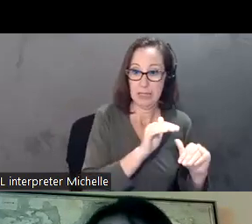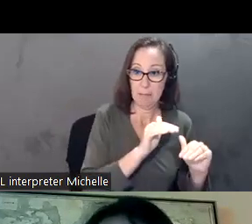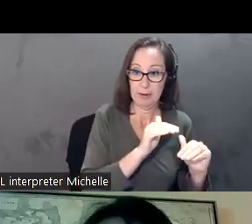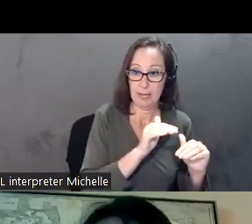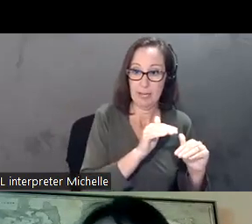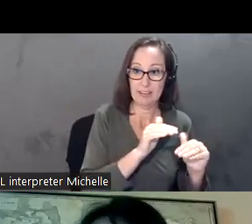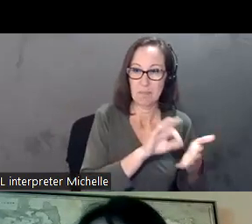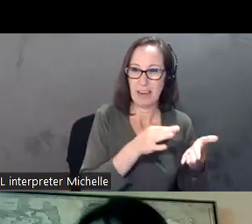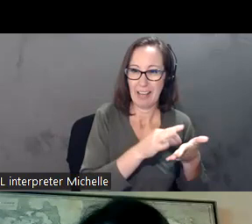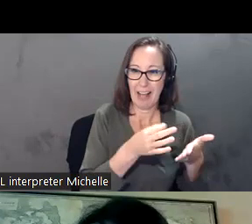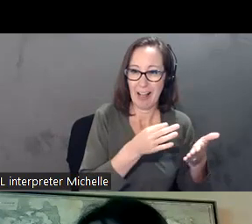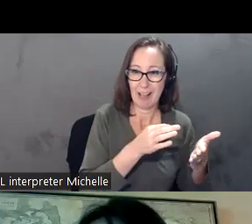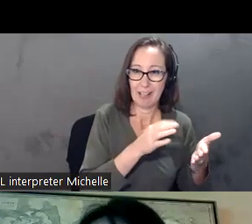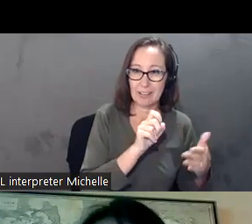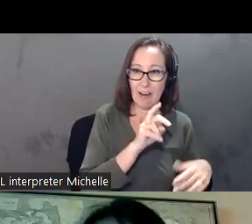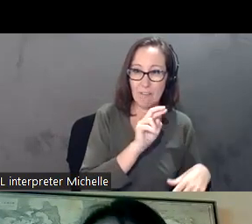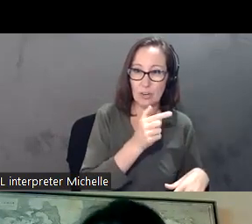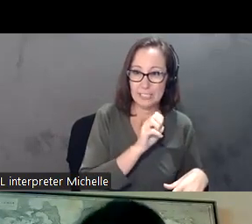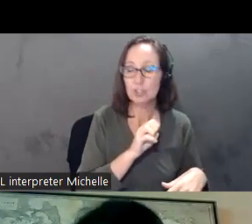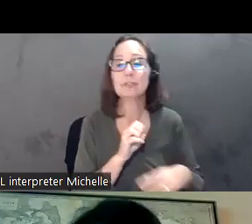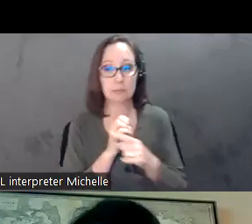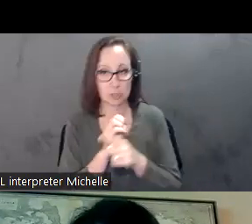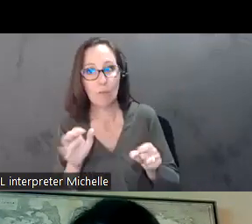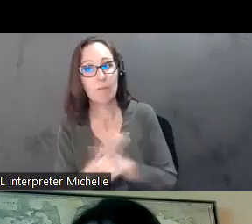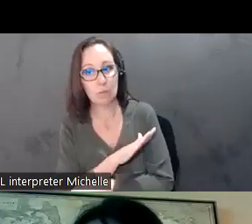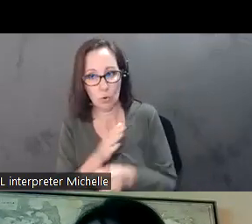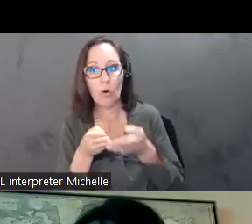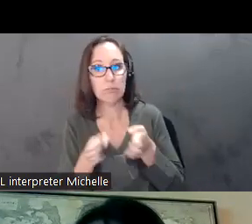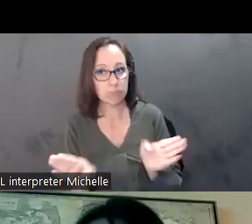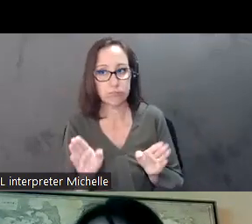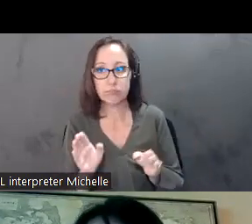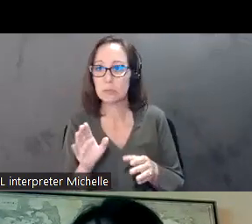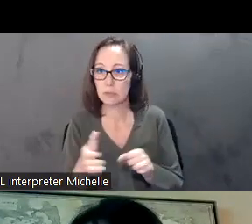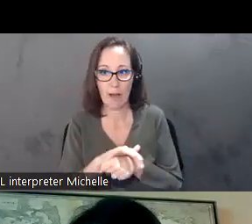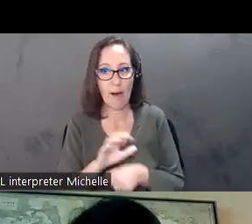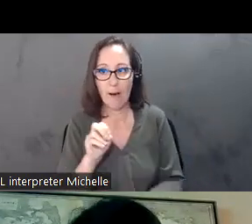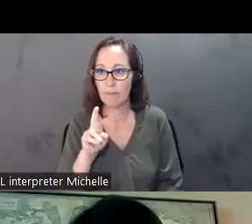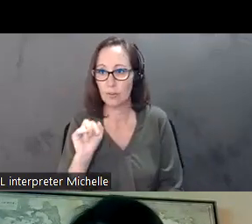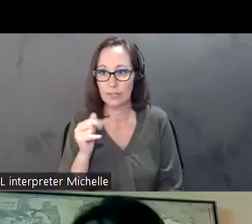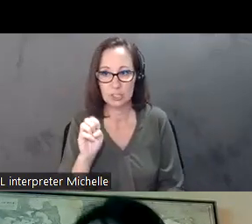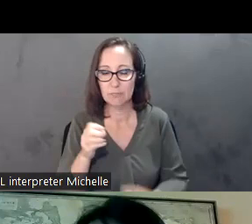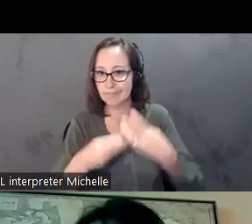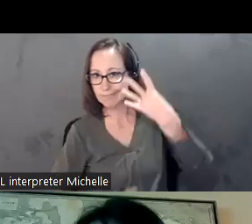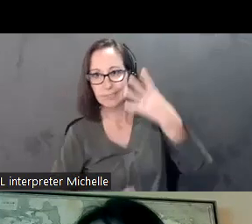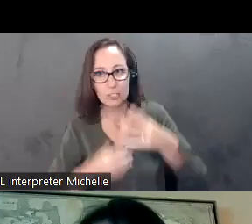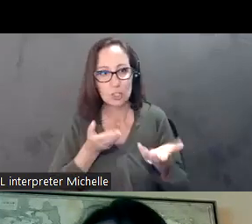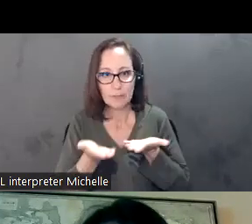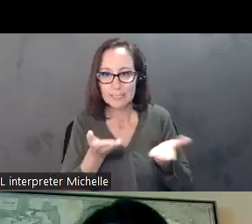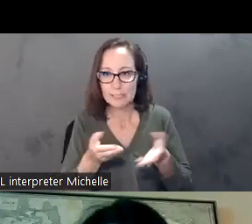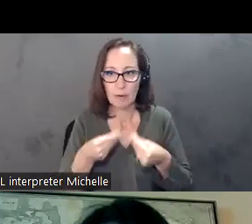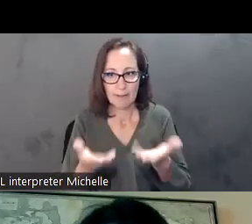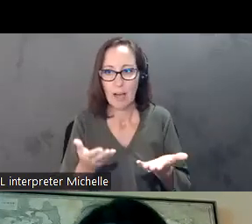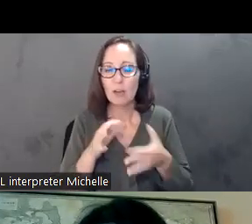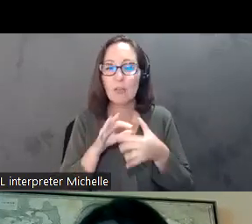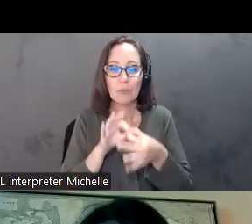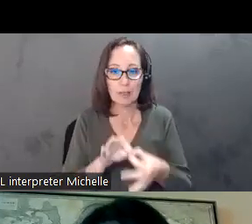Medi-Cal coverage to full scope Medi-Cal coverage, which includes the full breadth of services as it